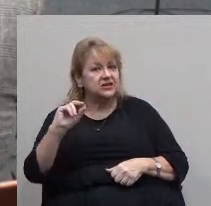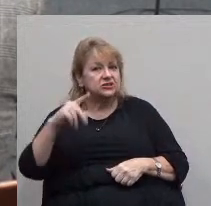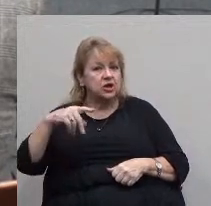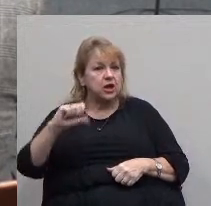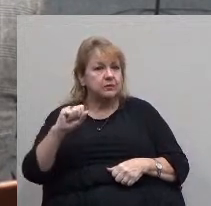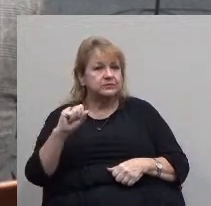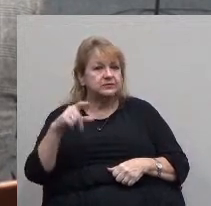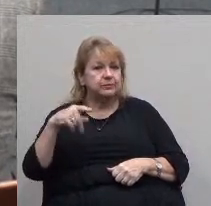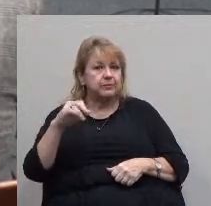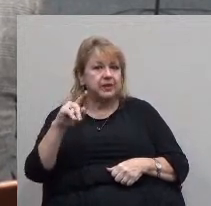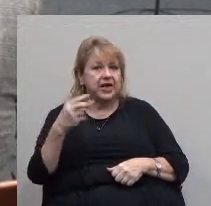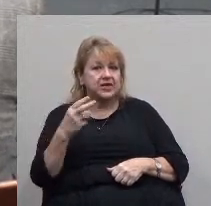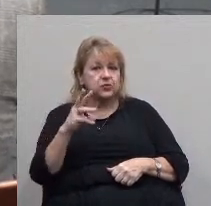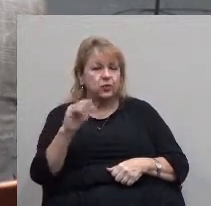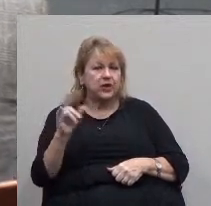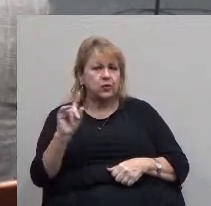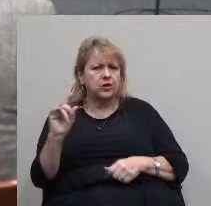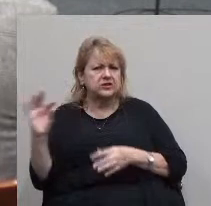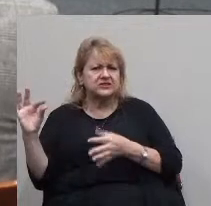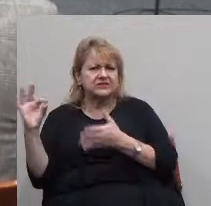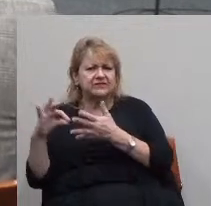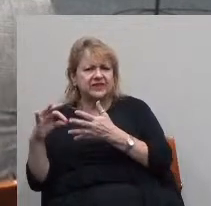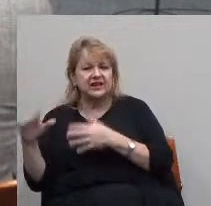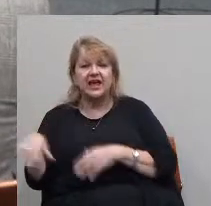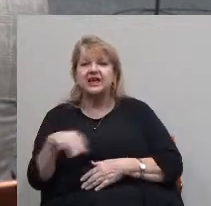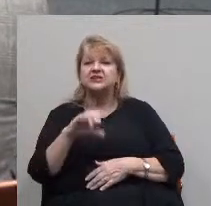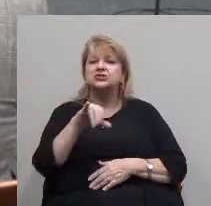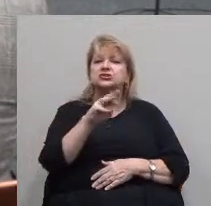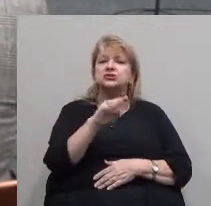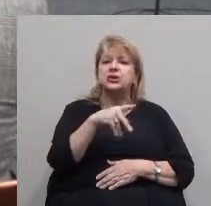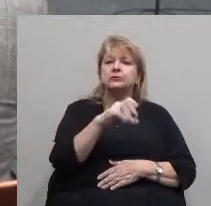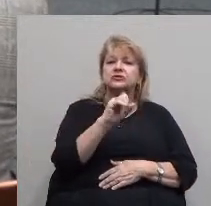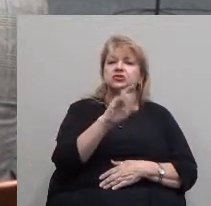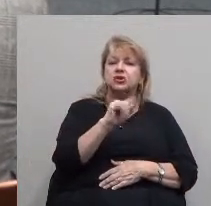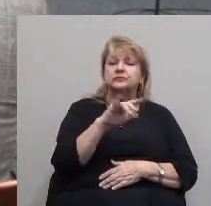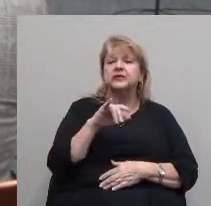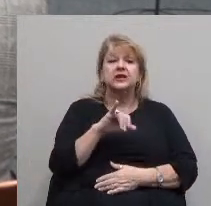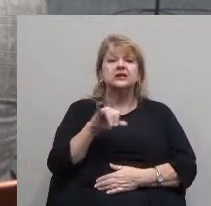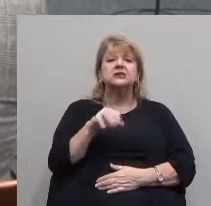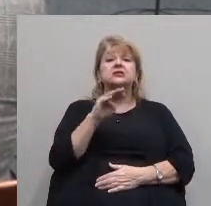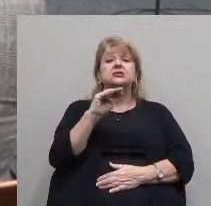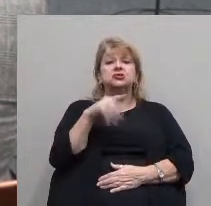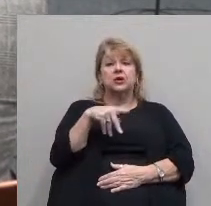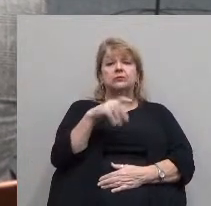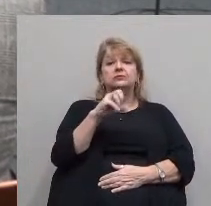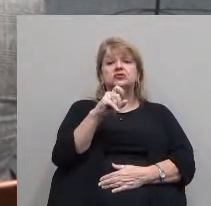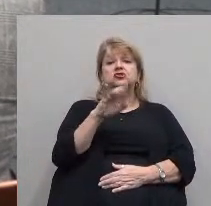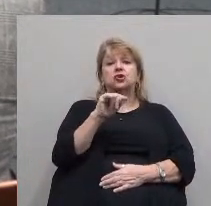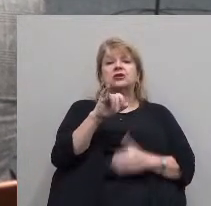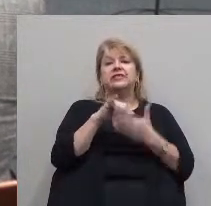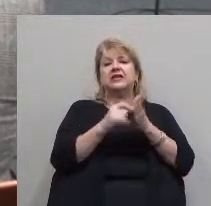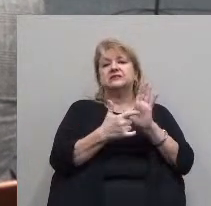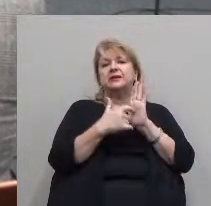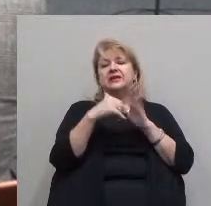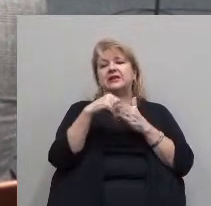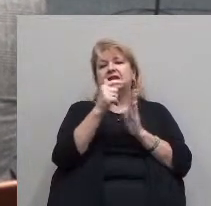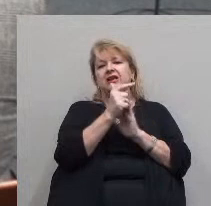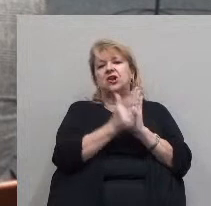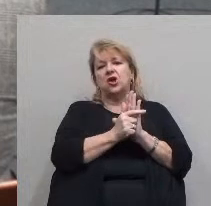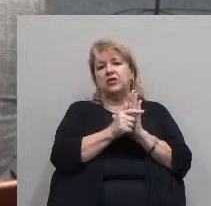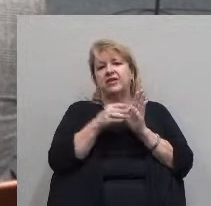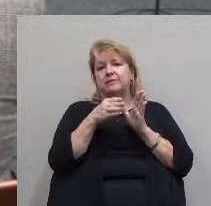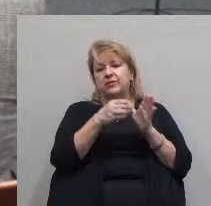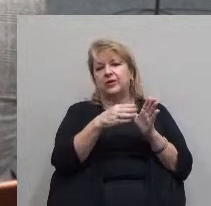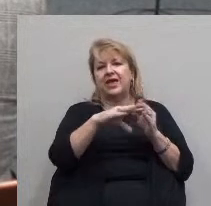pathway, where does it fit, and then the Yes. Jumpstart? So in the Just Jumpstart, real brief. yeah, so in the Jumpstart pathway, because that is actually mandated in law, they have the pathway for